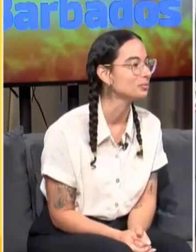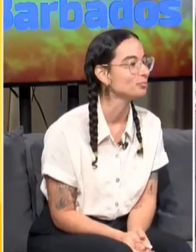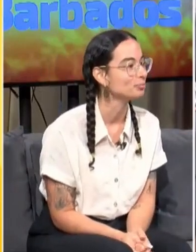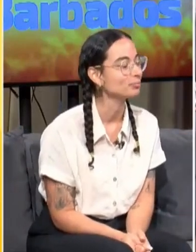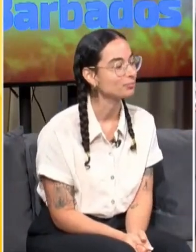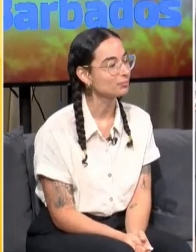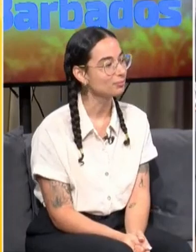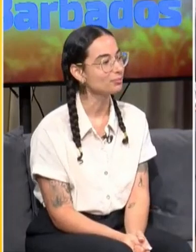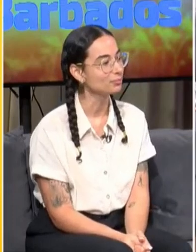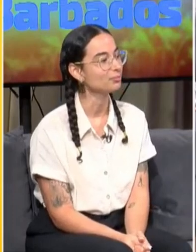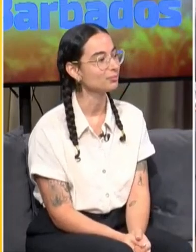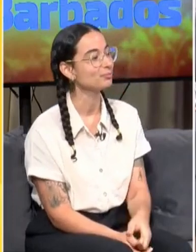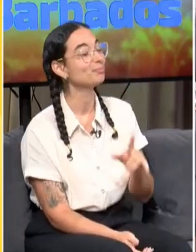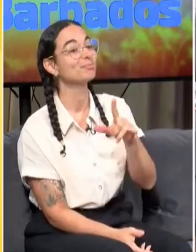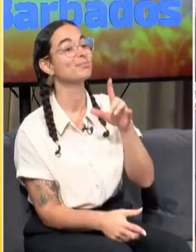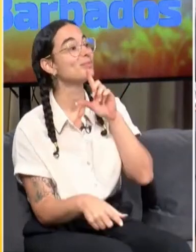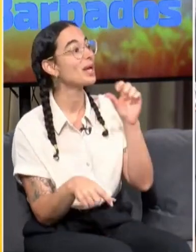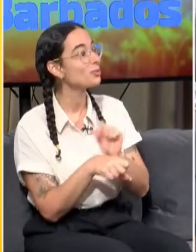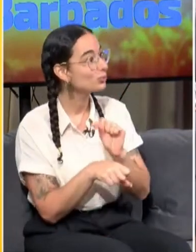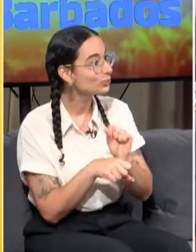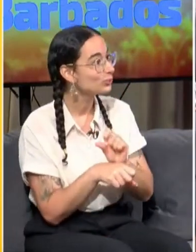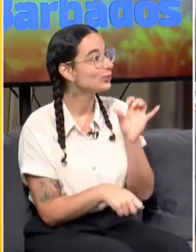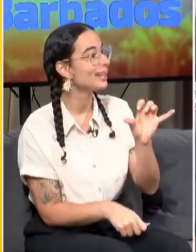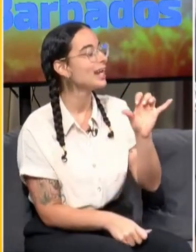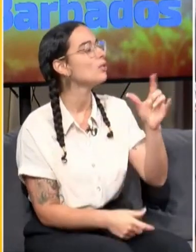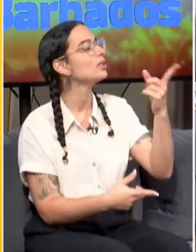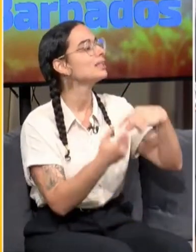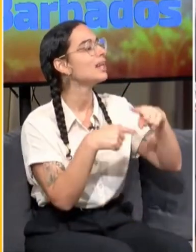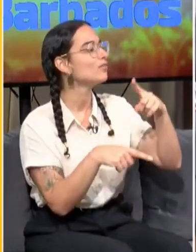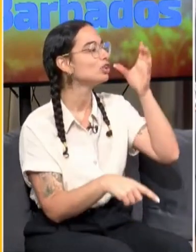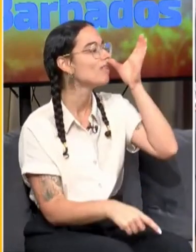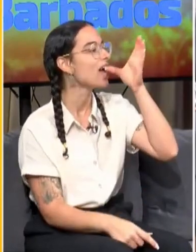here. Absolutely. Give me that sign for Shafet again.